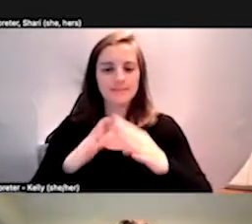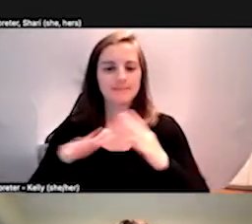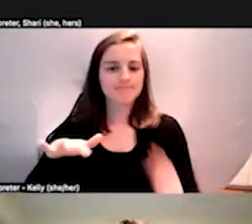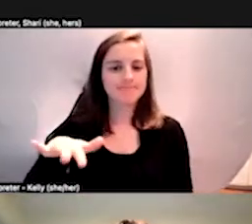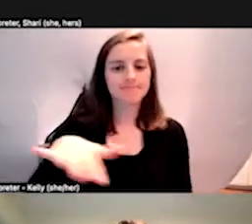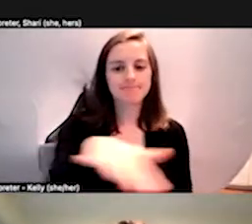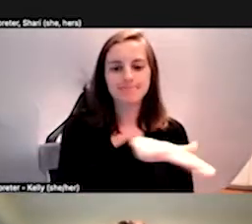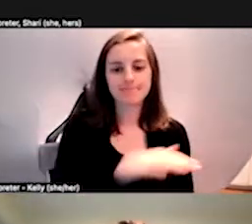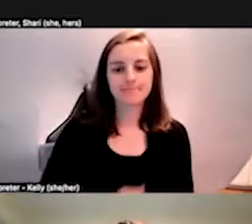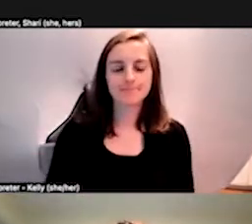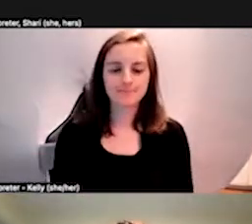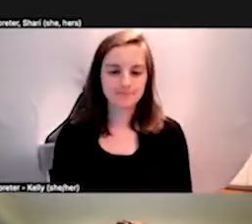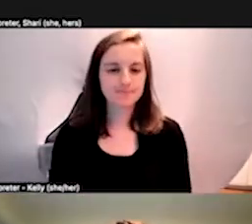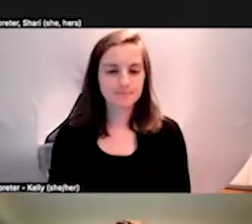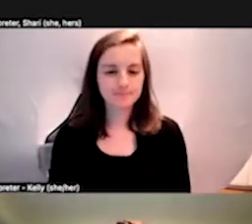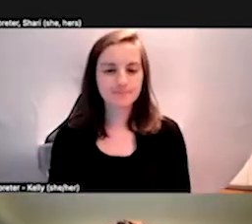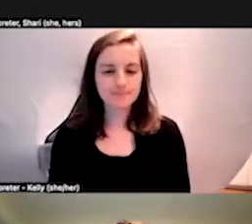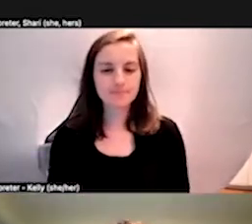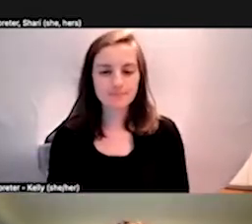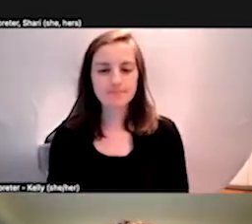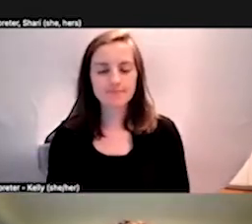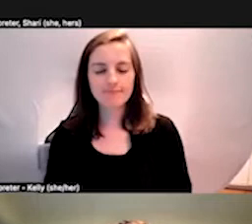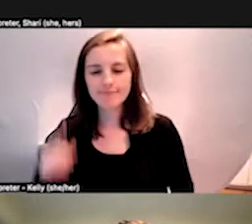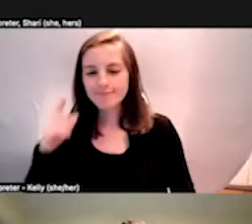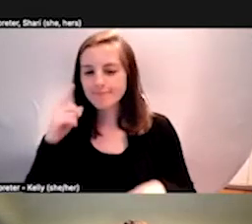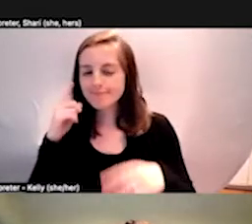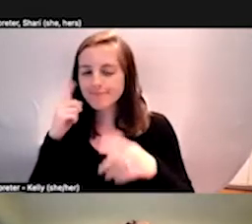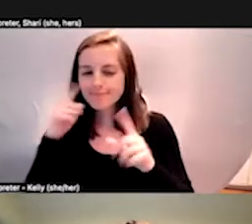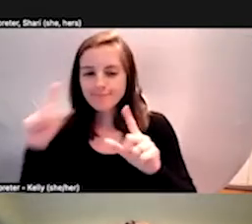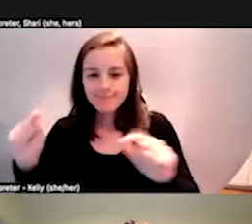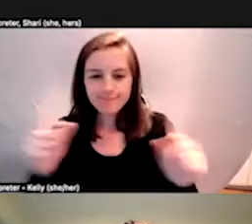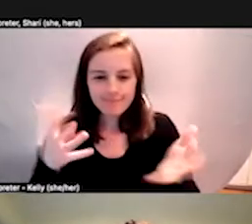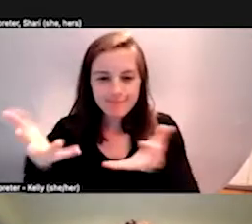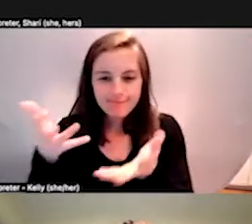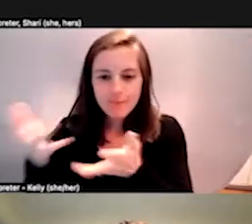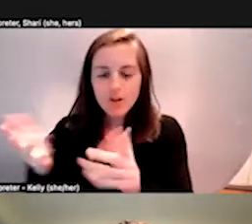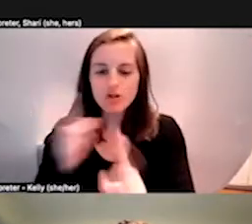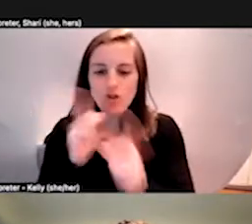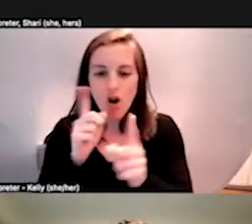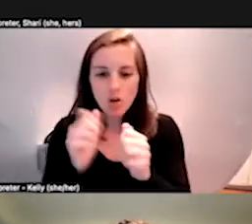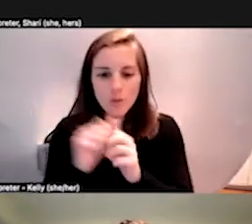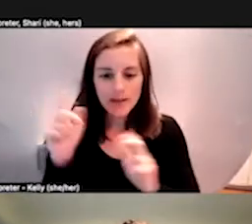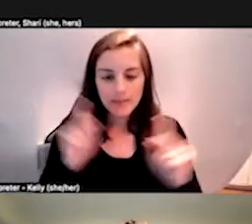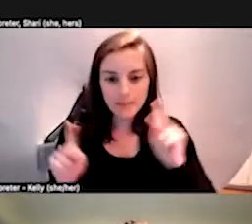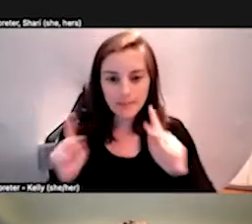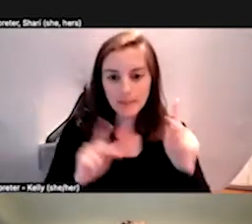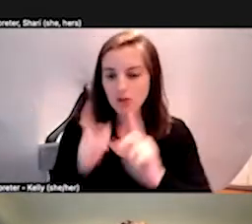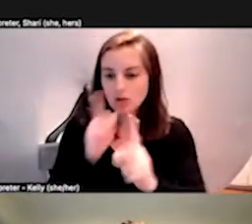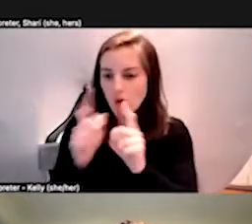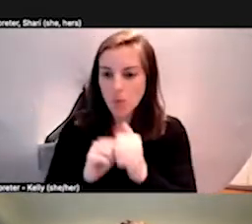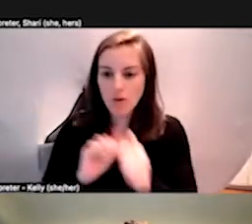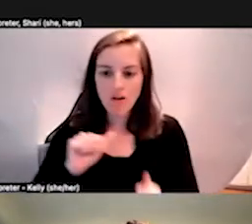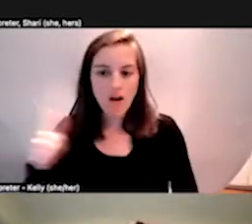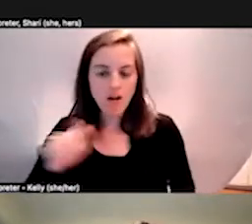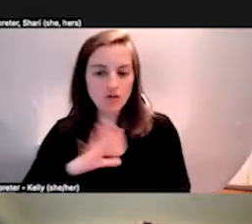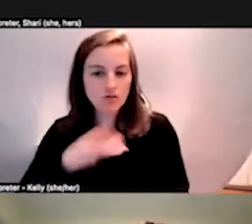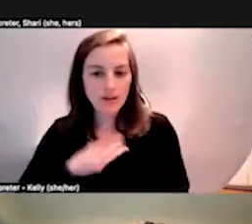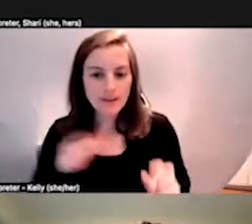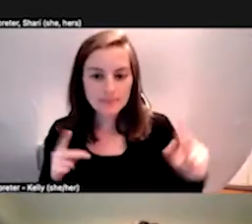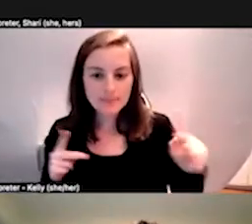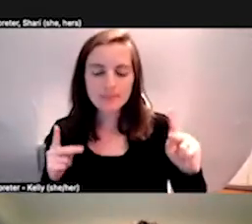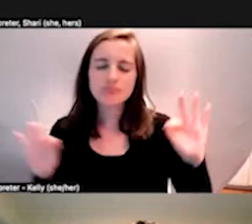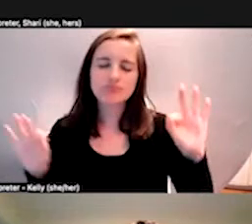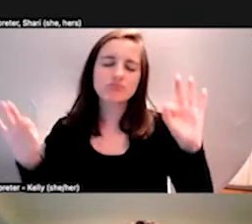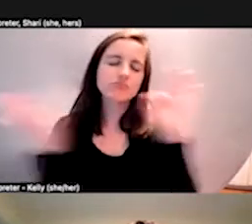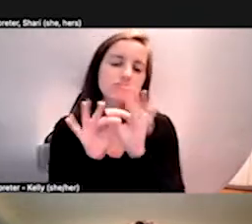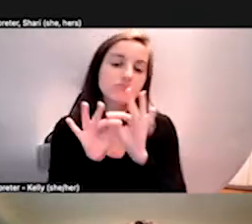Finding word of mouth is huge. Talking to other trans folks around you is huge, whether that's in a